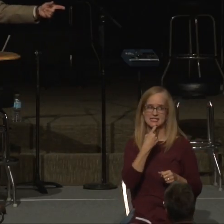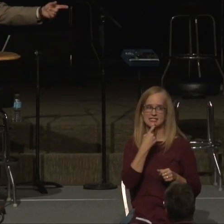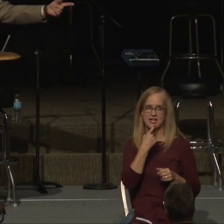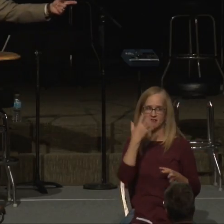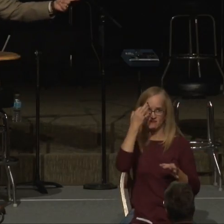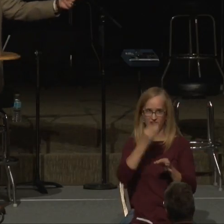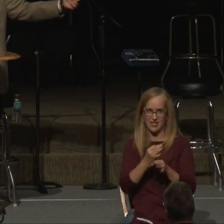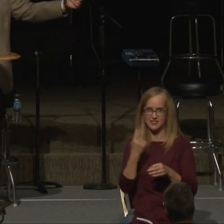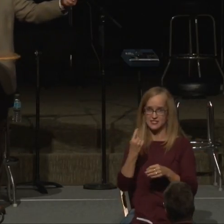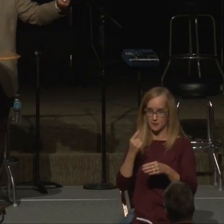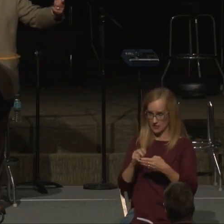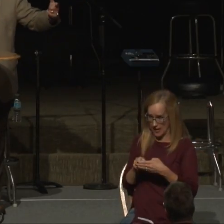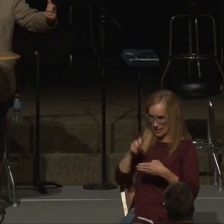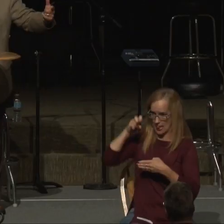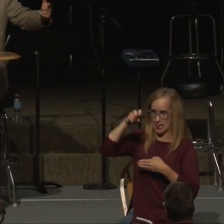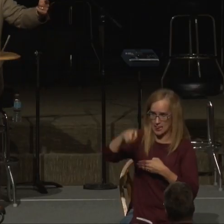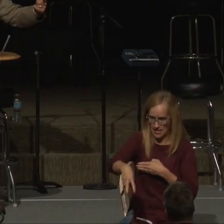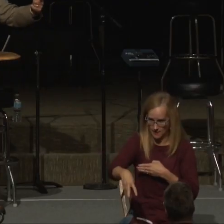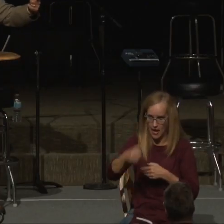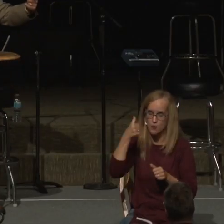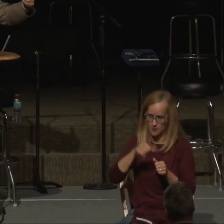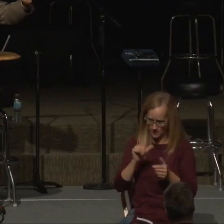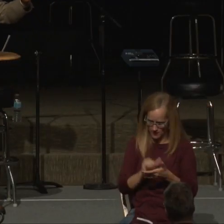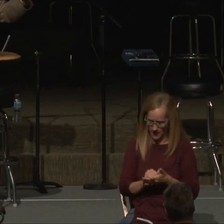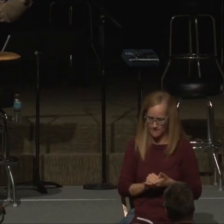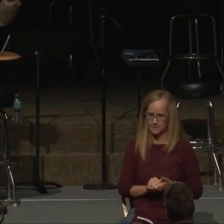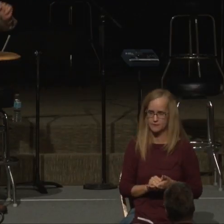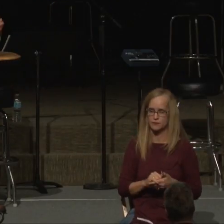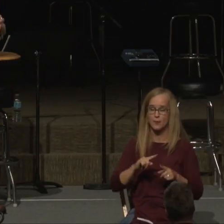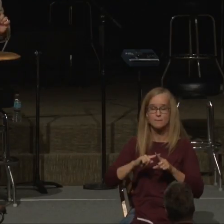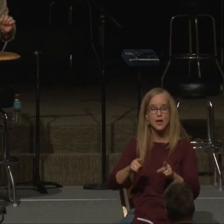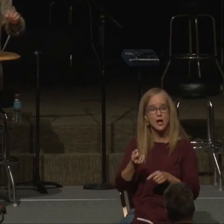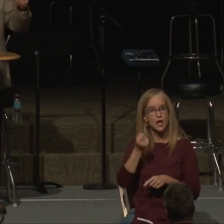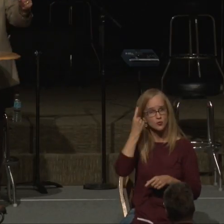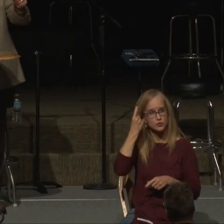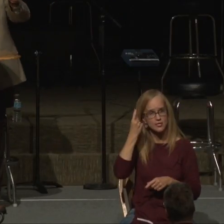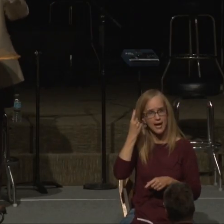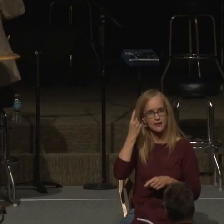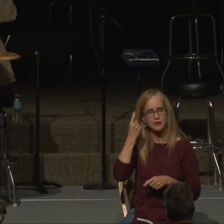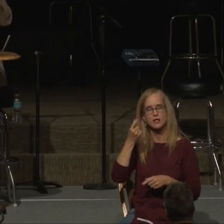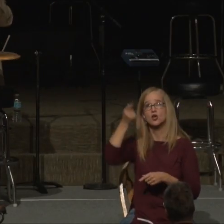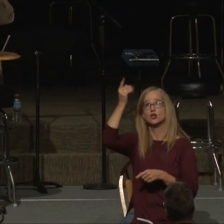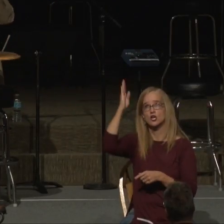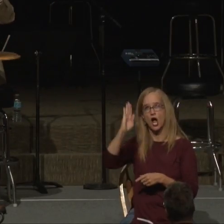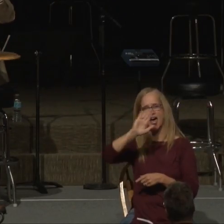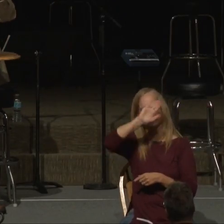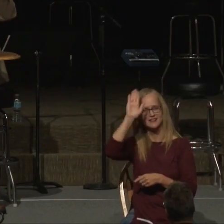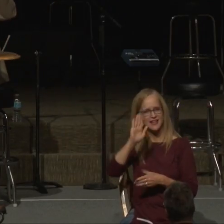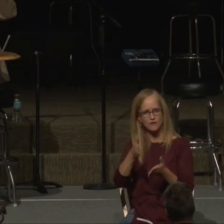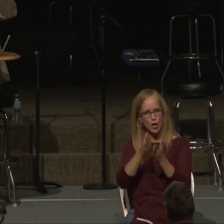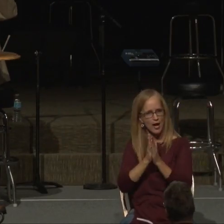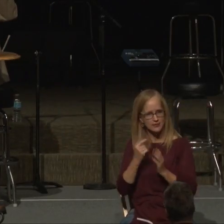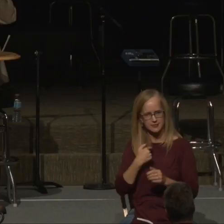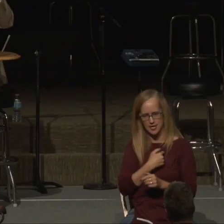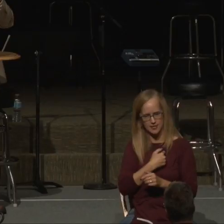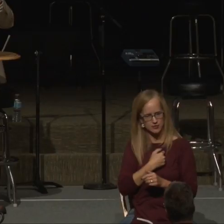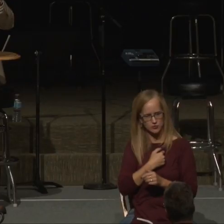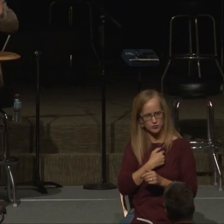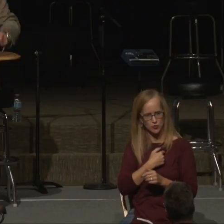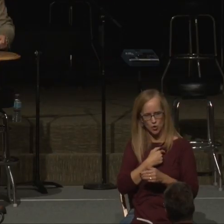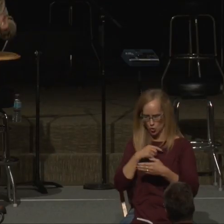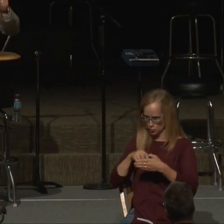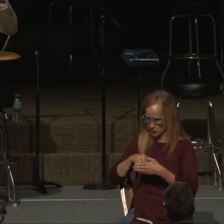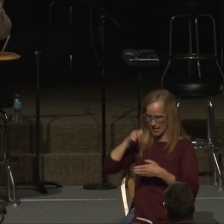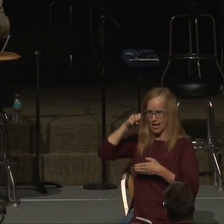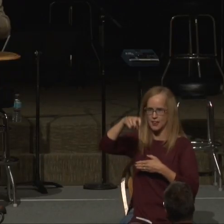could leap, right? I do at least remember that. But understand this, God never asks us to take a